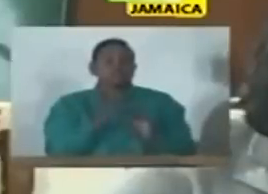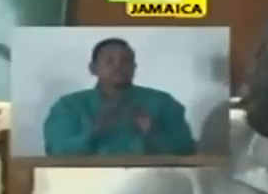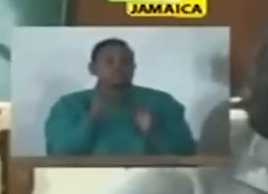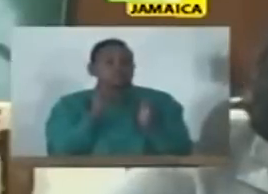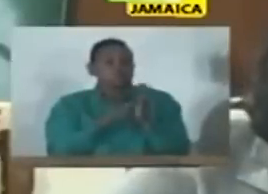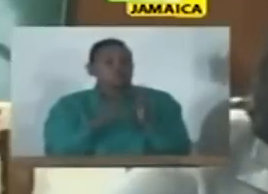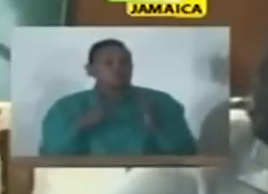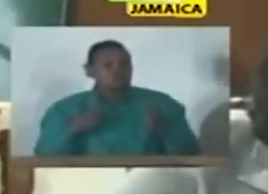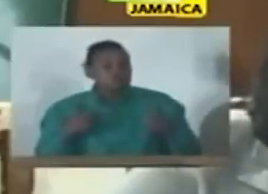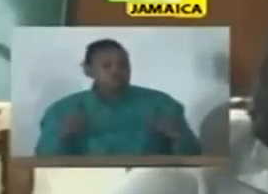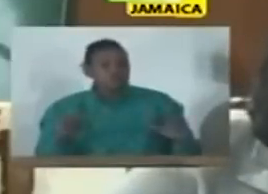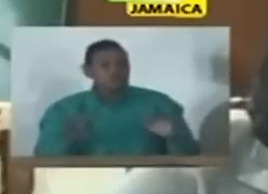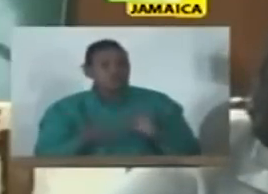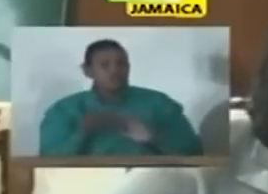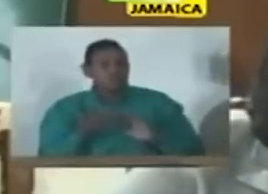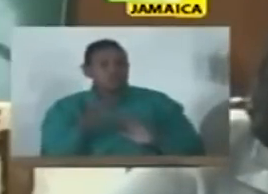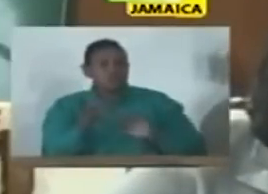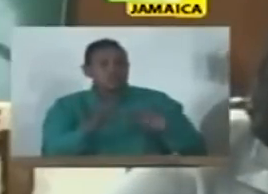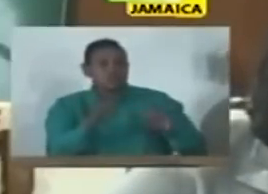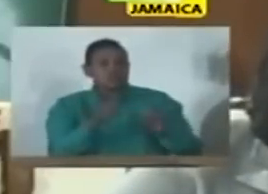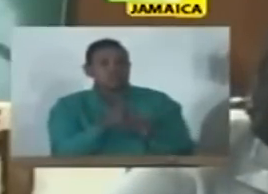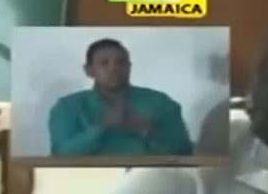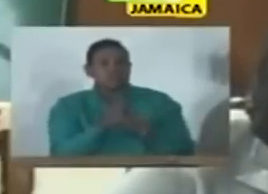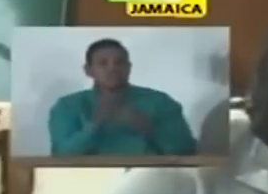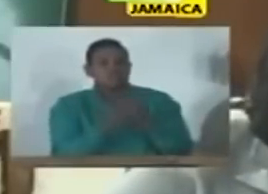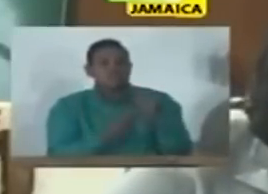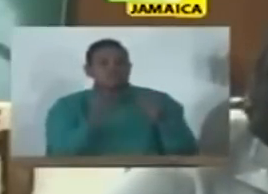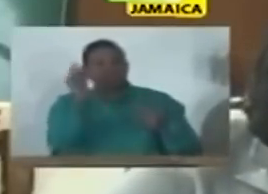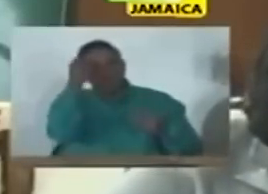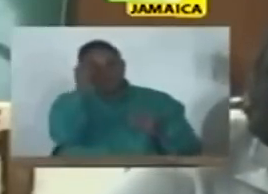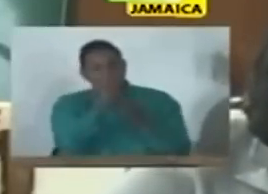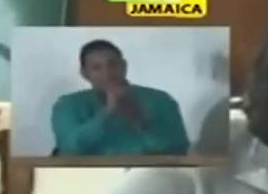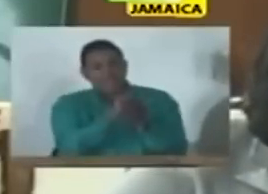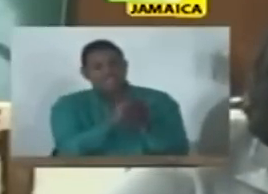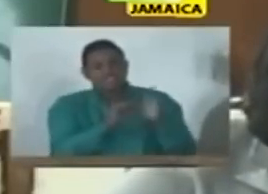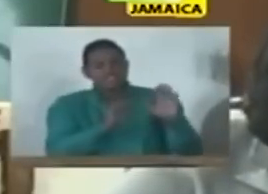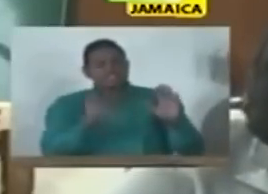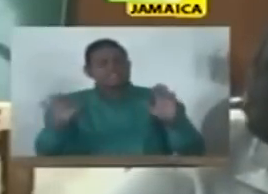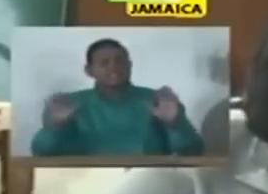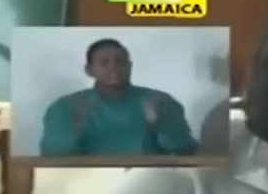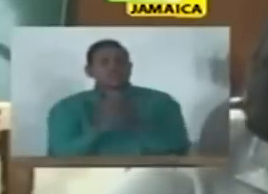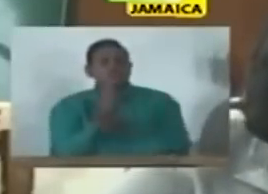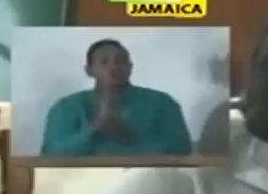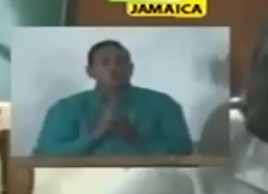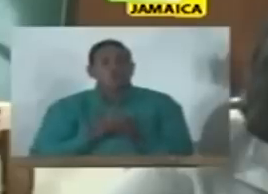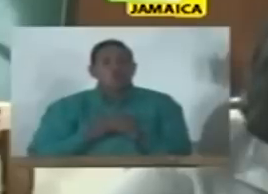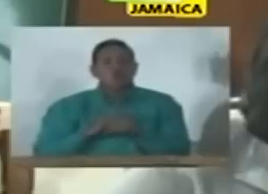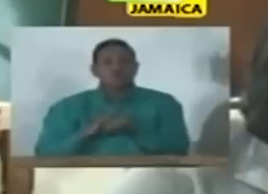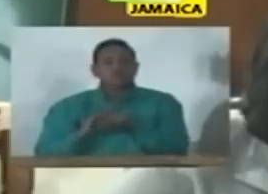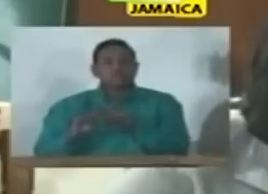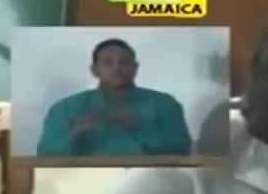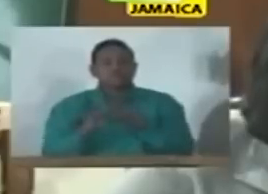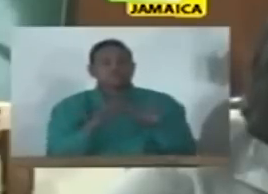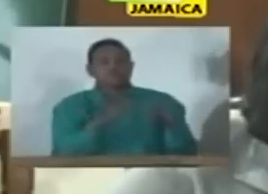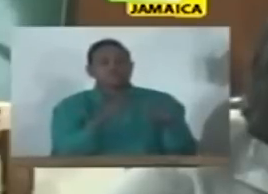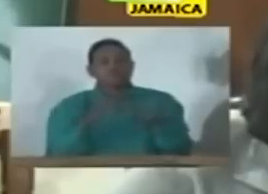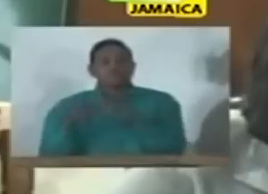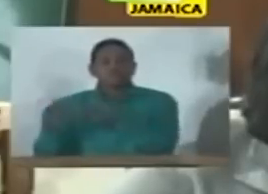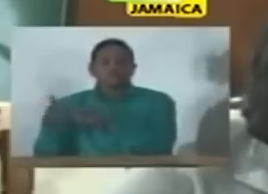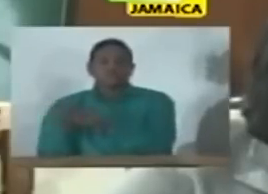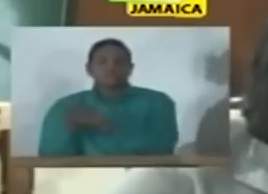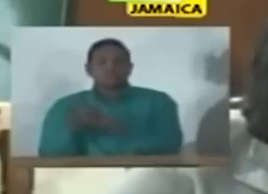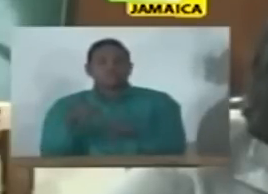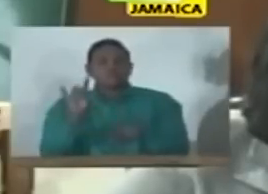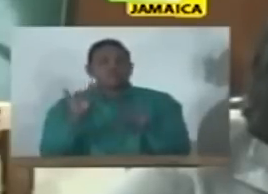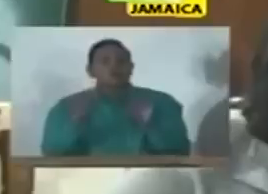matter, as I have said, both from government agencies and through our consulates to find out the